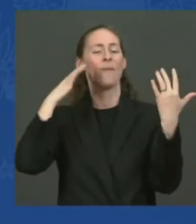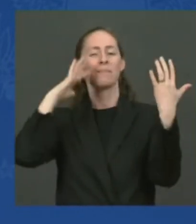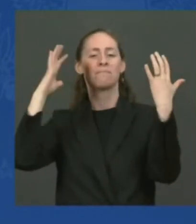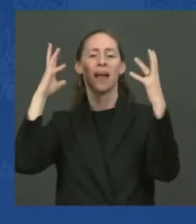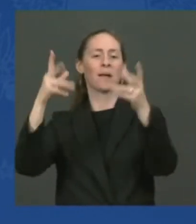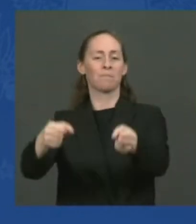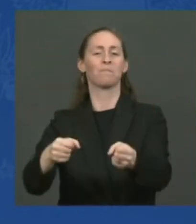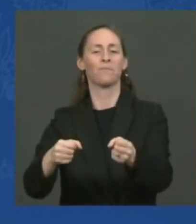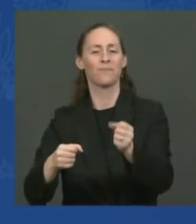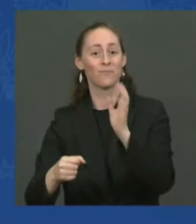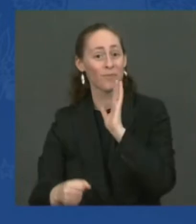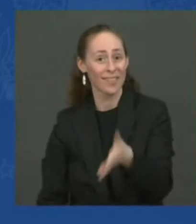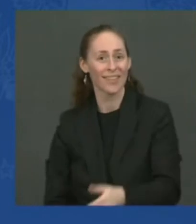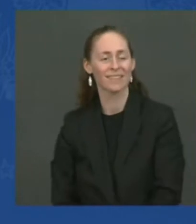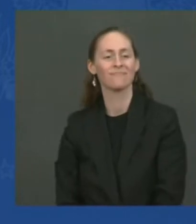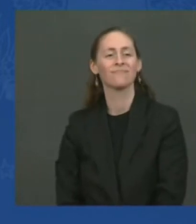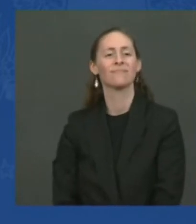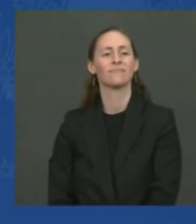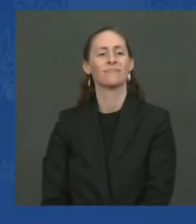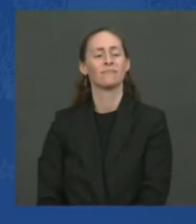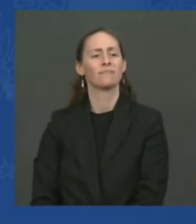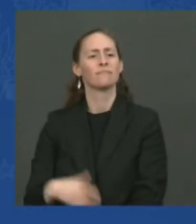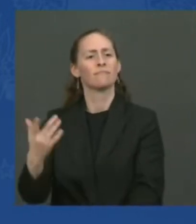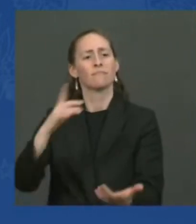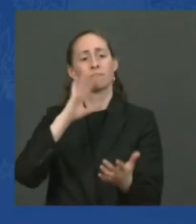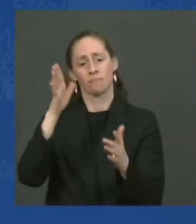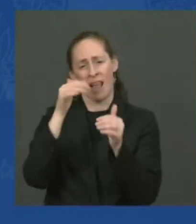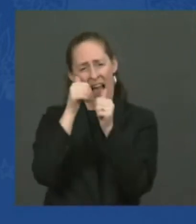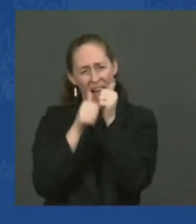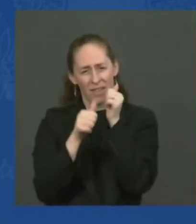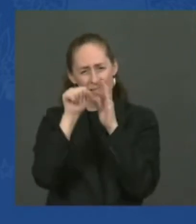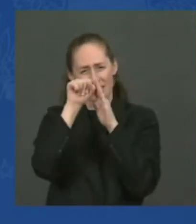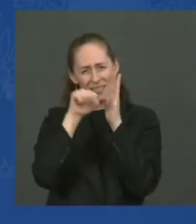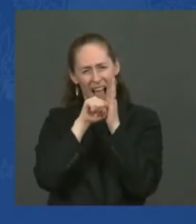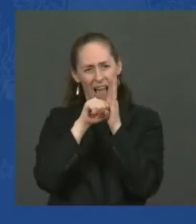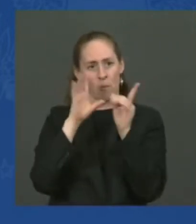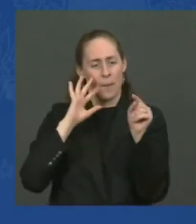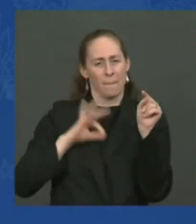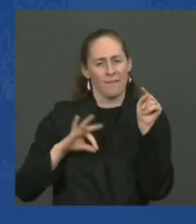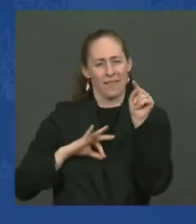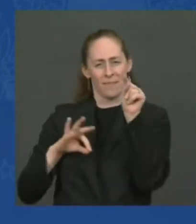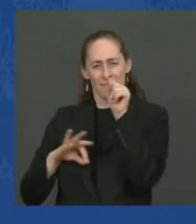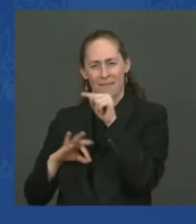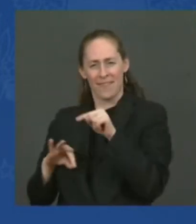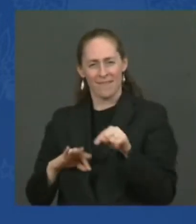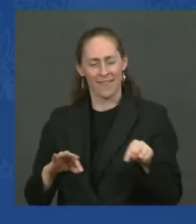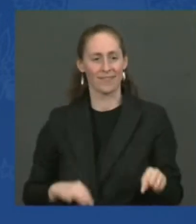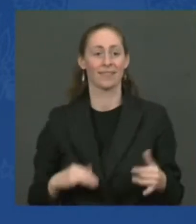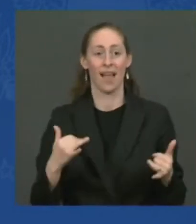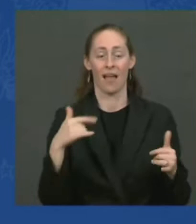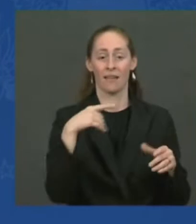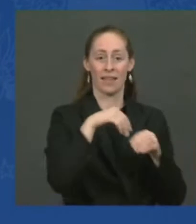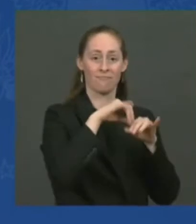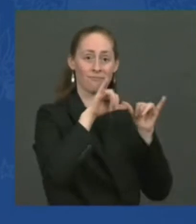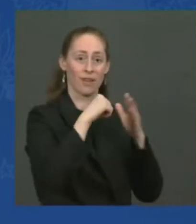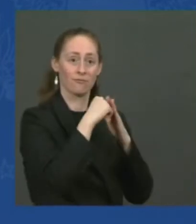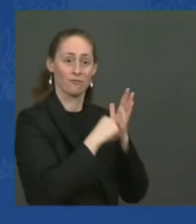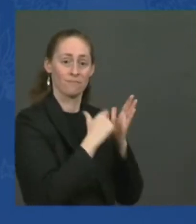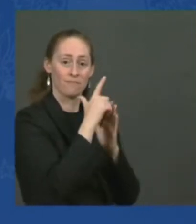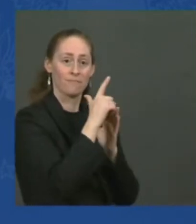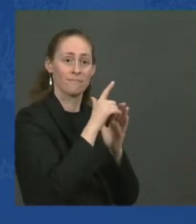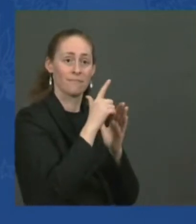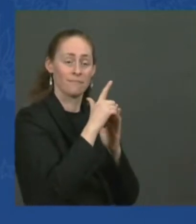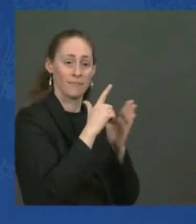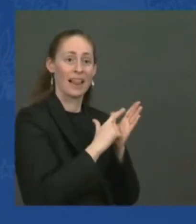as these in every state across the country. Today's infrastructure bill will also begin the necessary